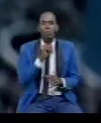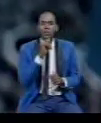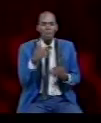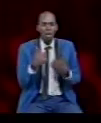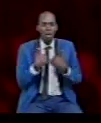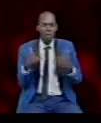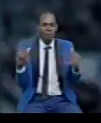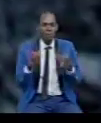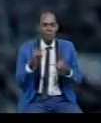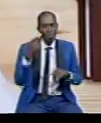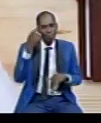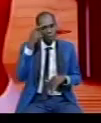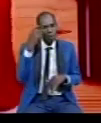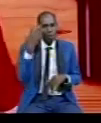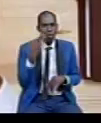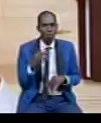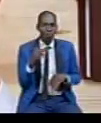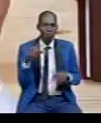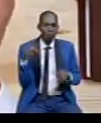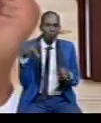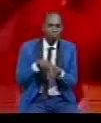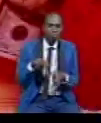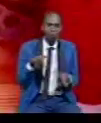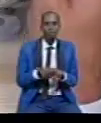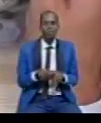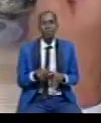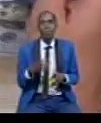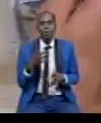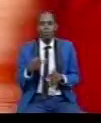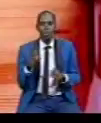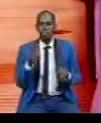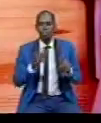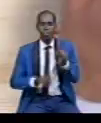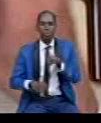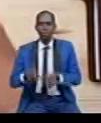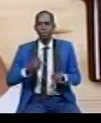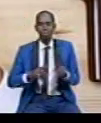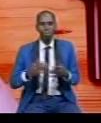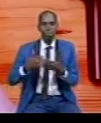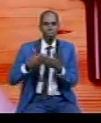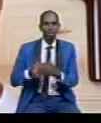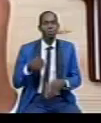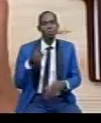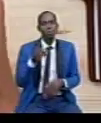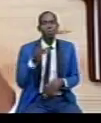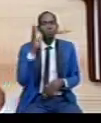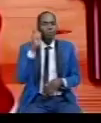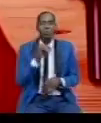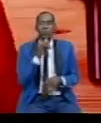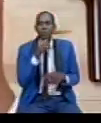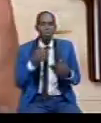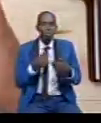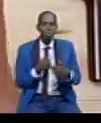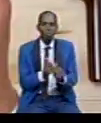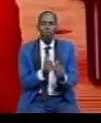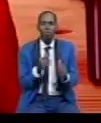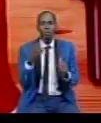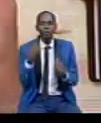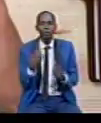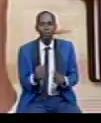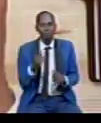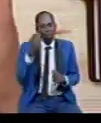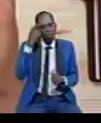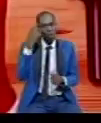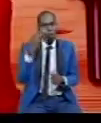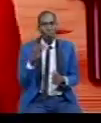mindset of a fraudulent commercial person with you. You will not take the mindset of a